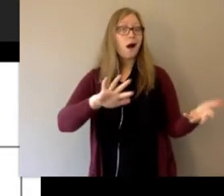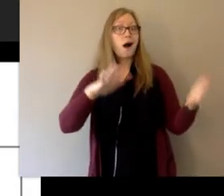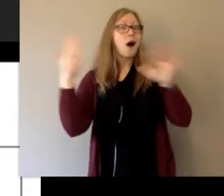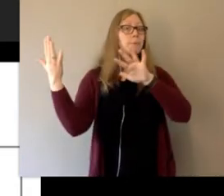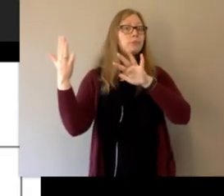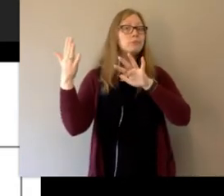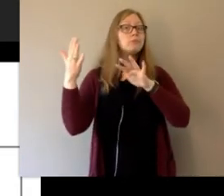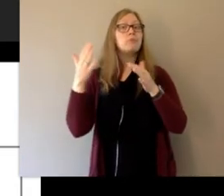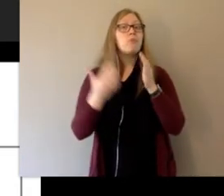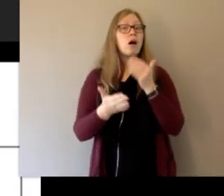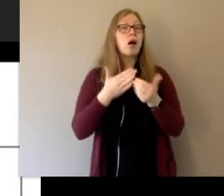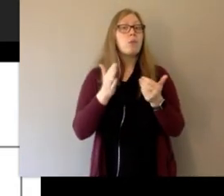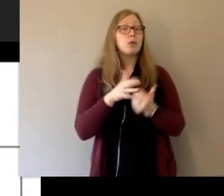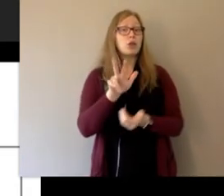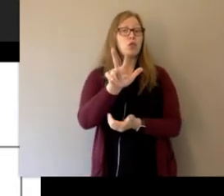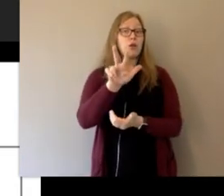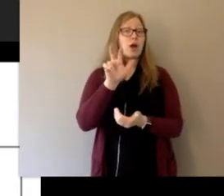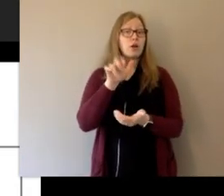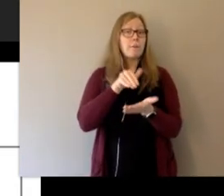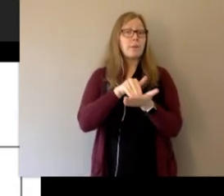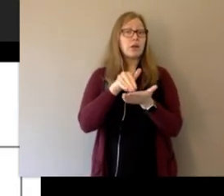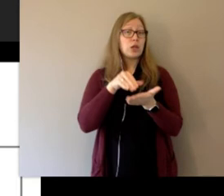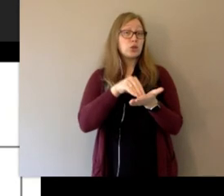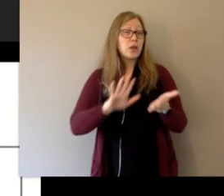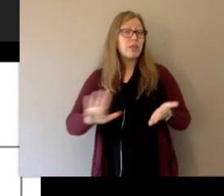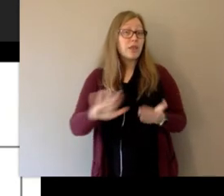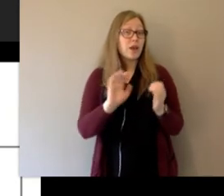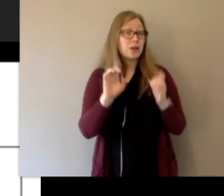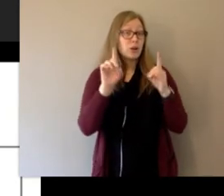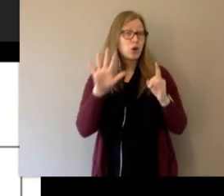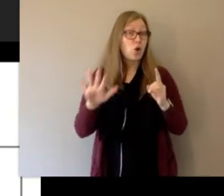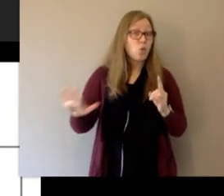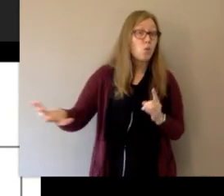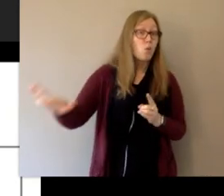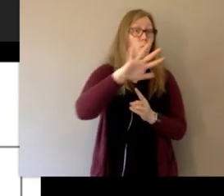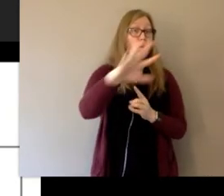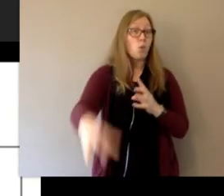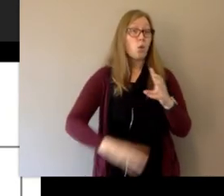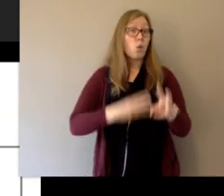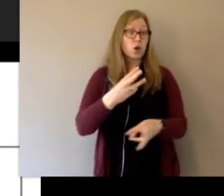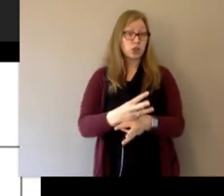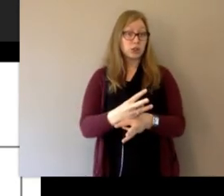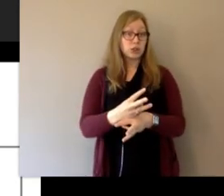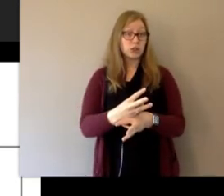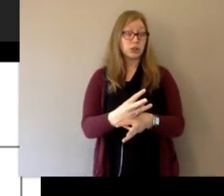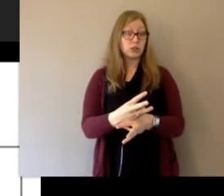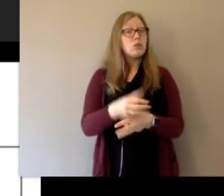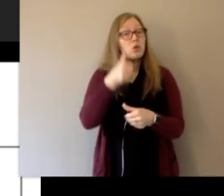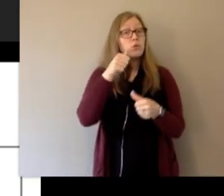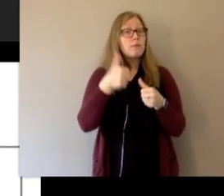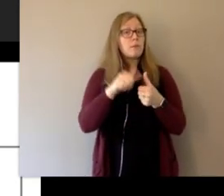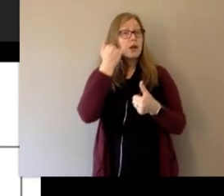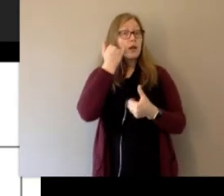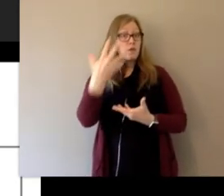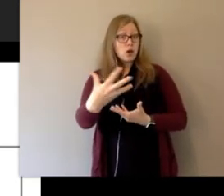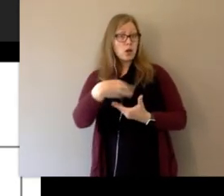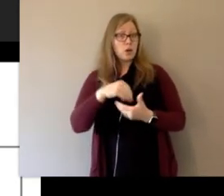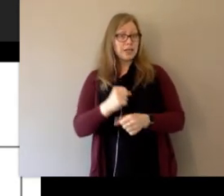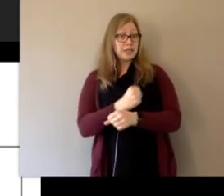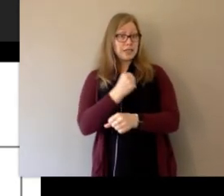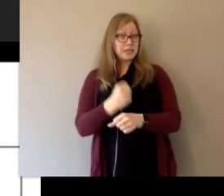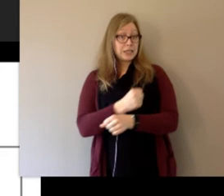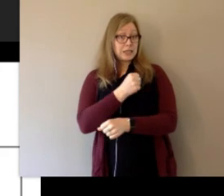nearly 300 million students across the world. Remember, if you are including a statistic, you want